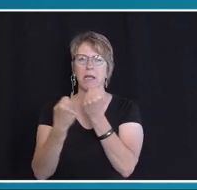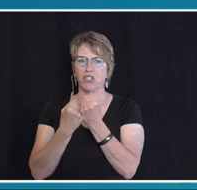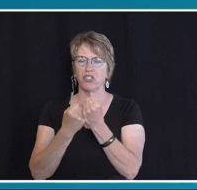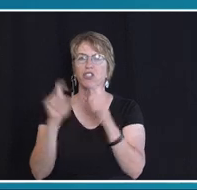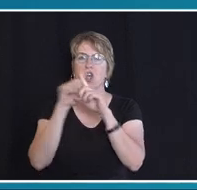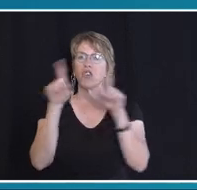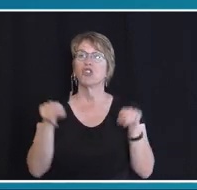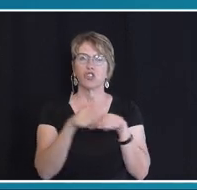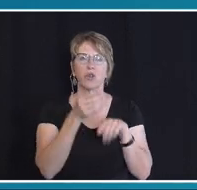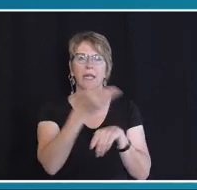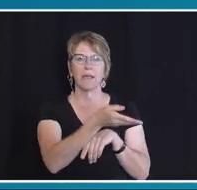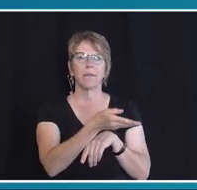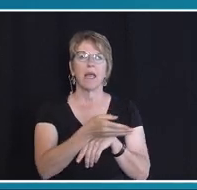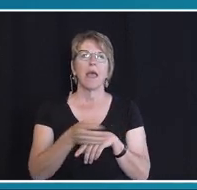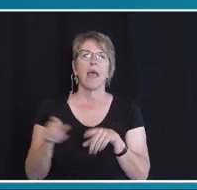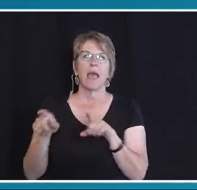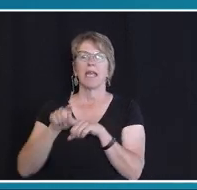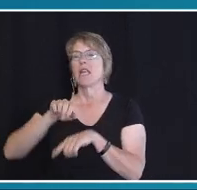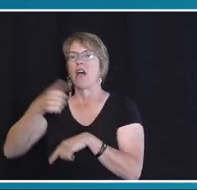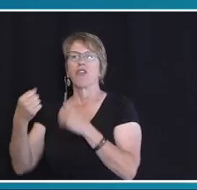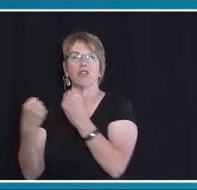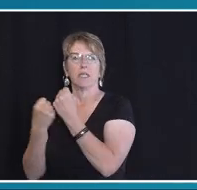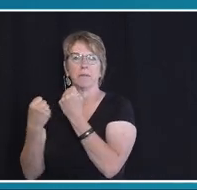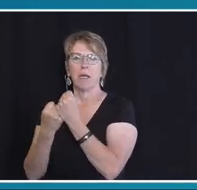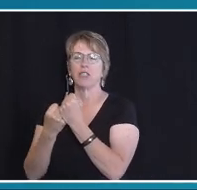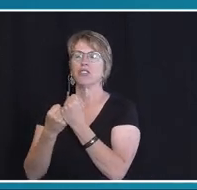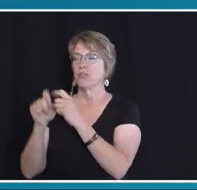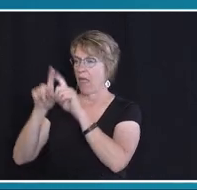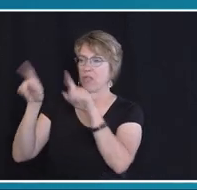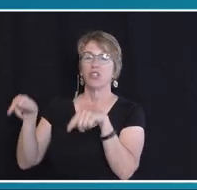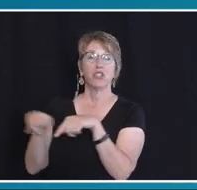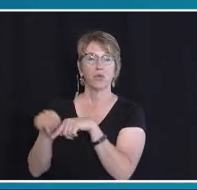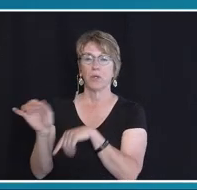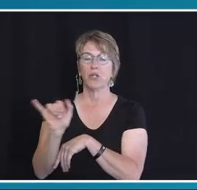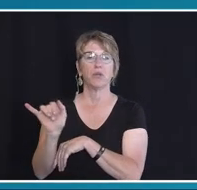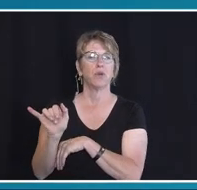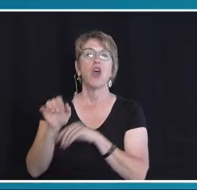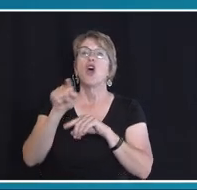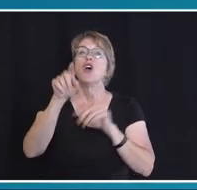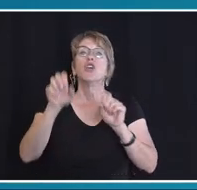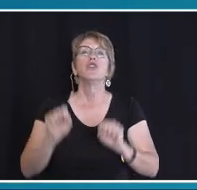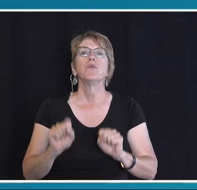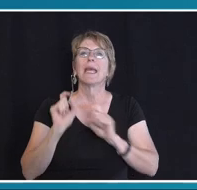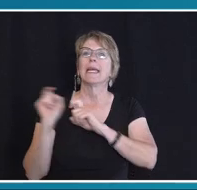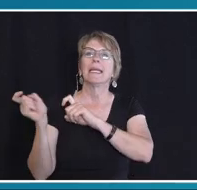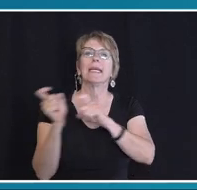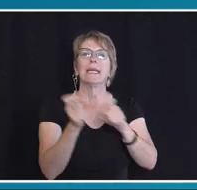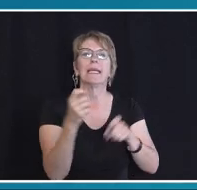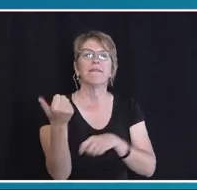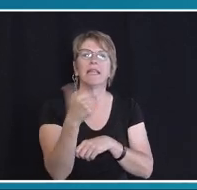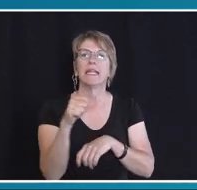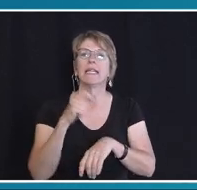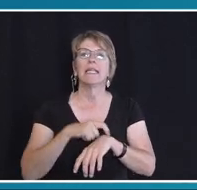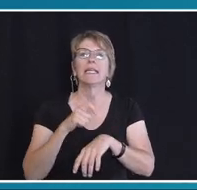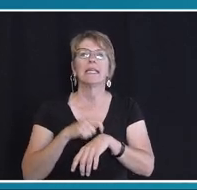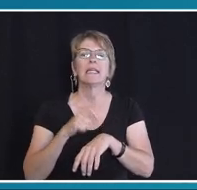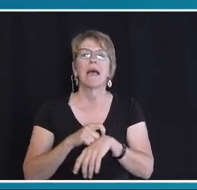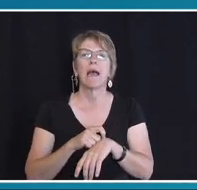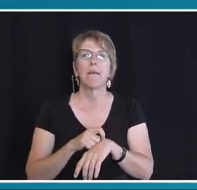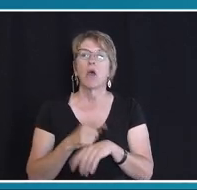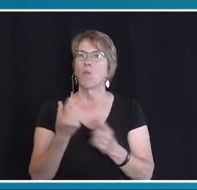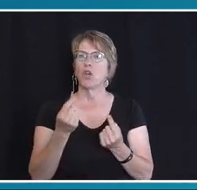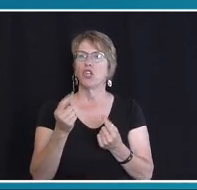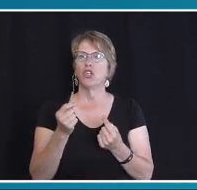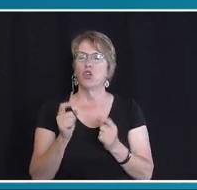to our supporting sponsors, Bell Bank and Scott Mork. Remember, you too can make a gift at any time during today's programming.